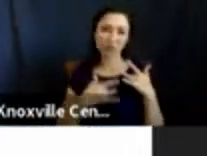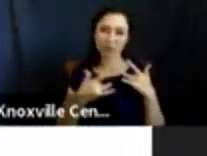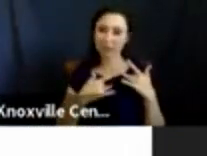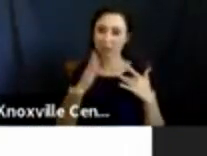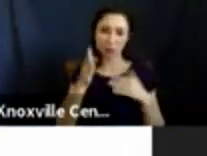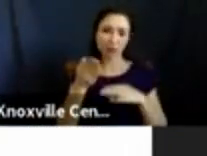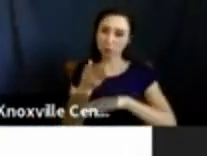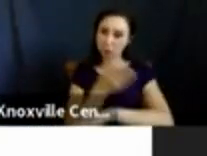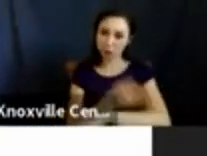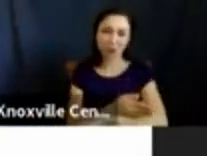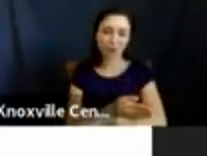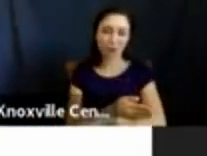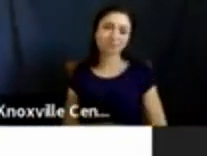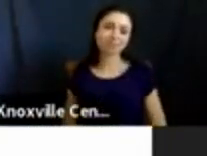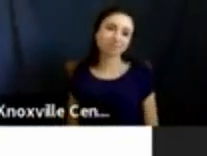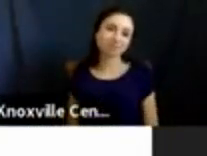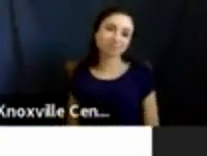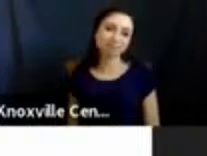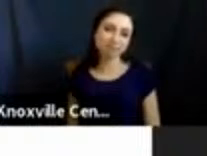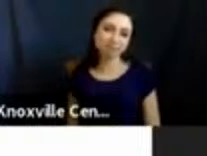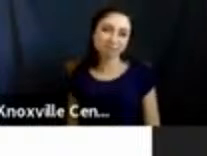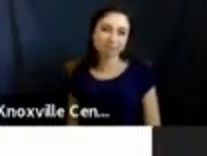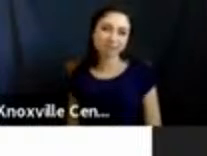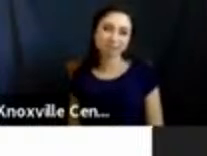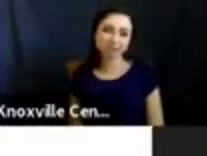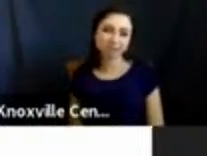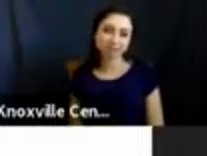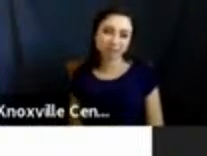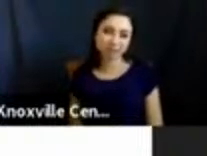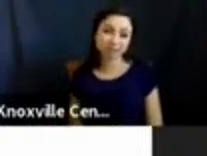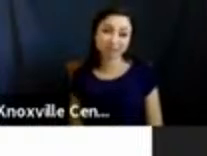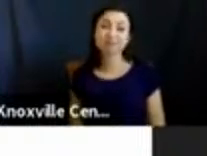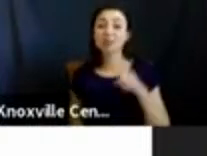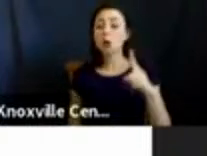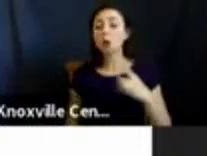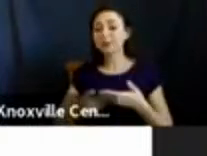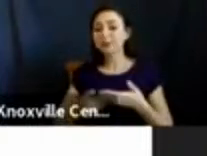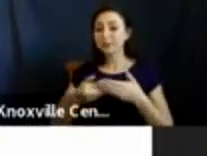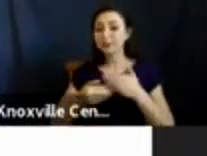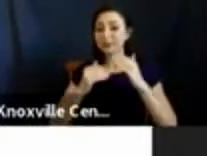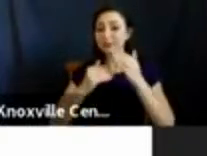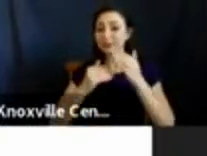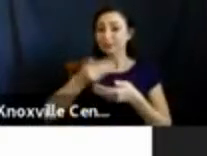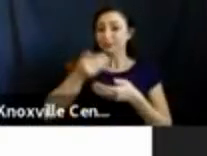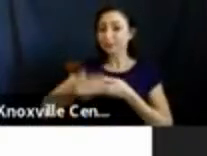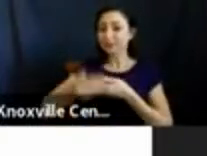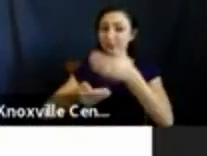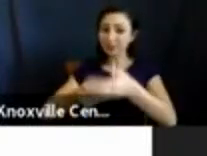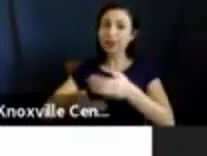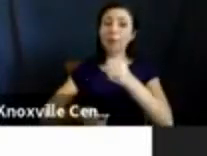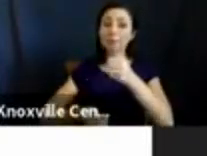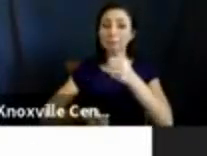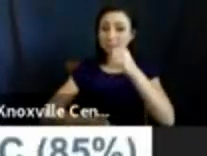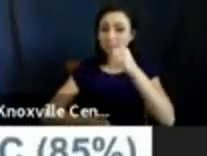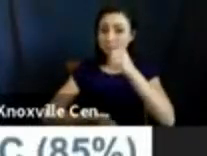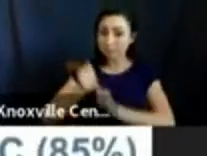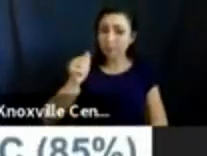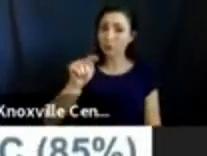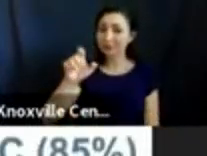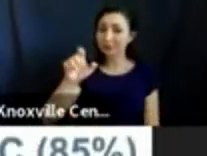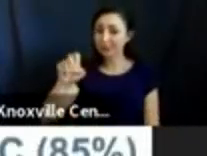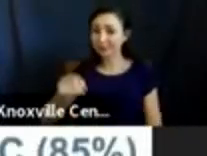So in terms of steps that an overwhelming majority of Tennesseans are reporting to taking to prevent the spread of the